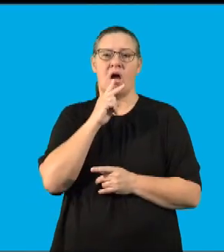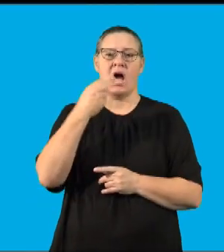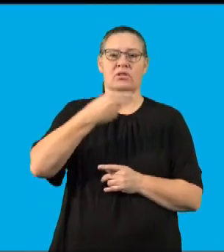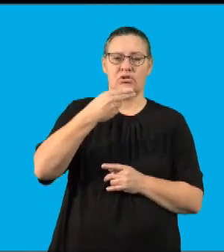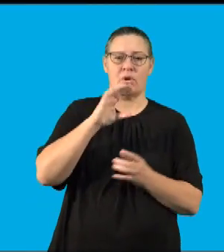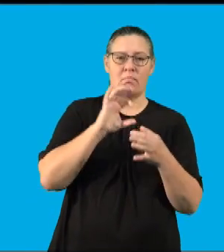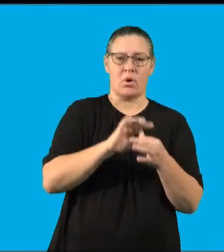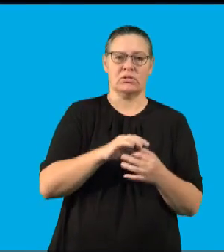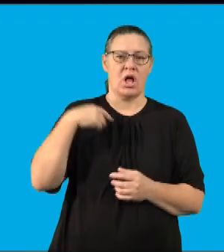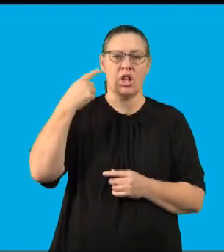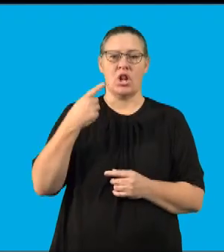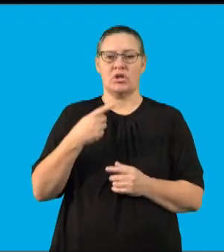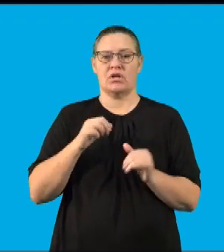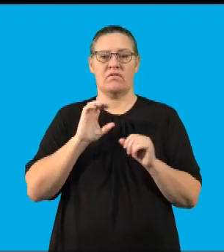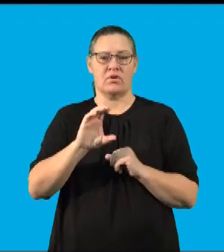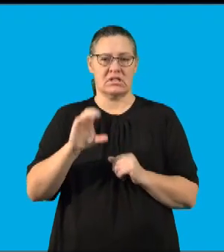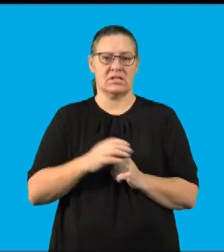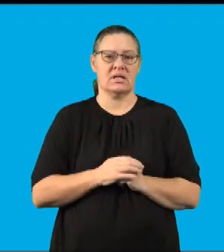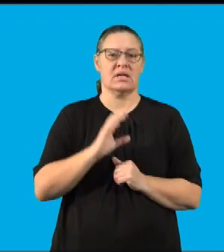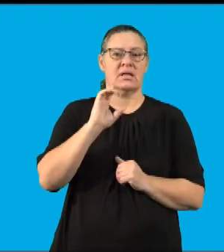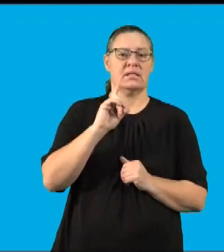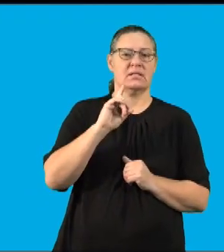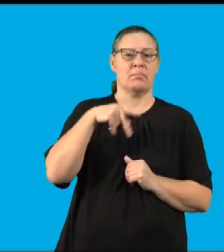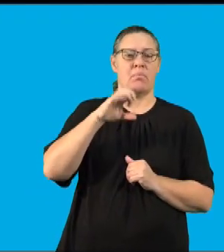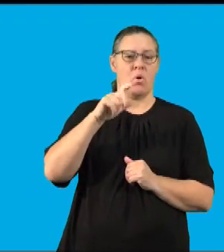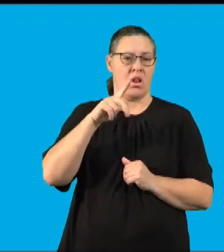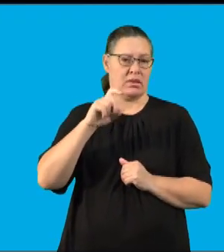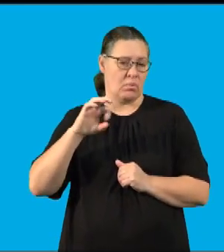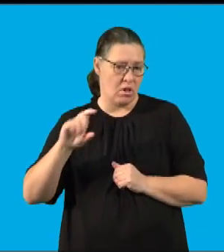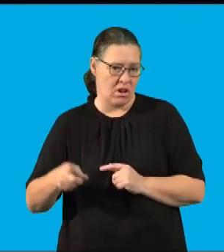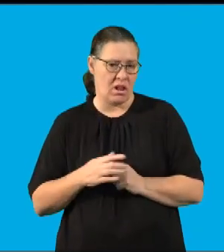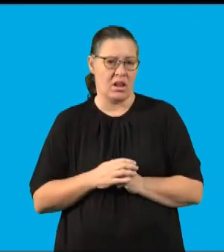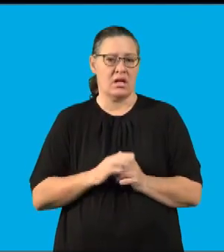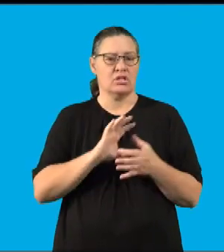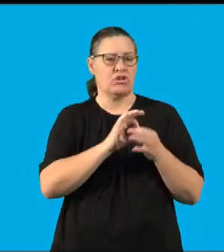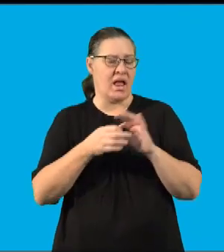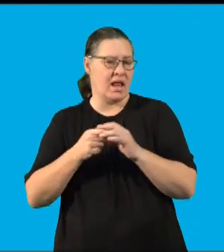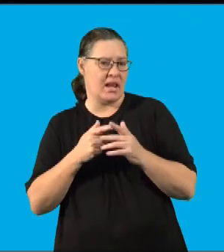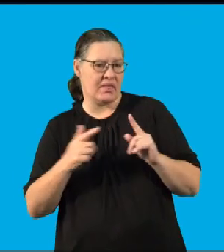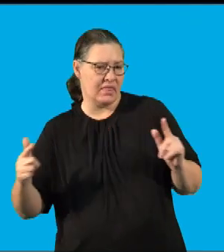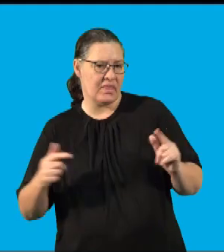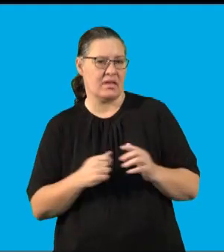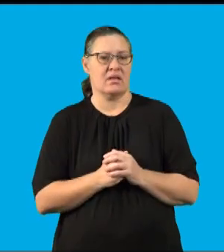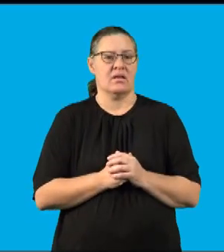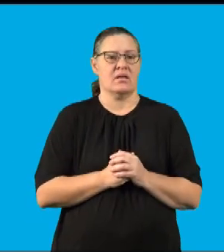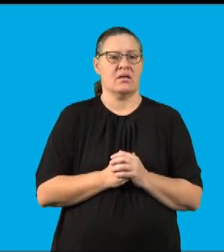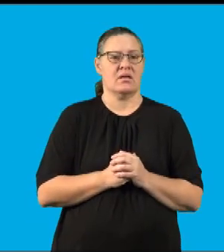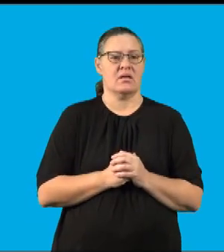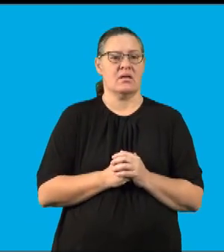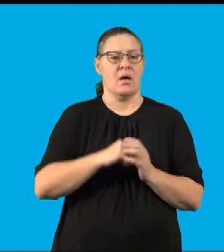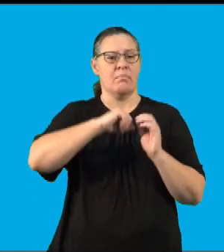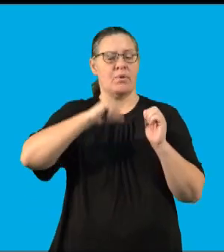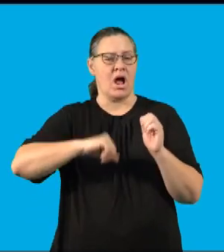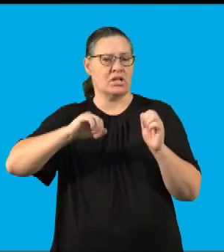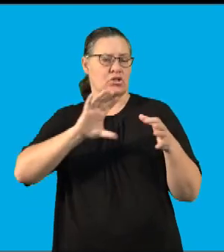London forces, the dipole-dipole forces, chain length, branched chains, and then also looking at the physical properties